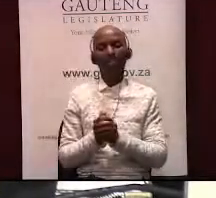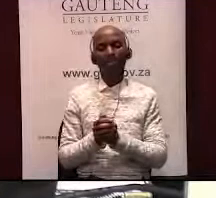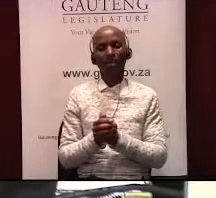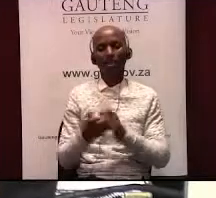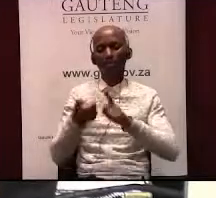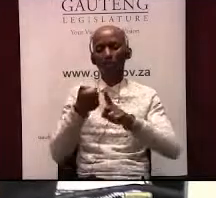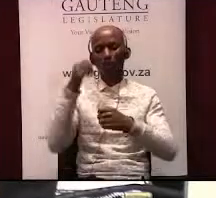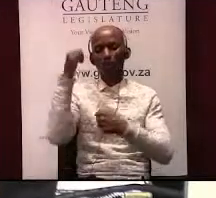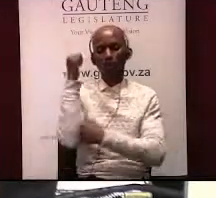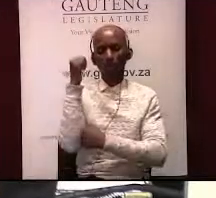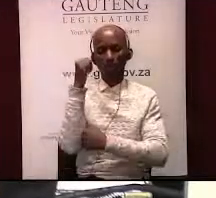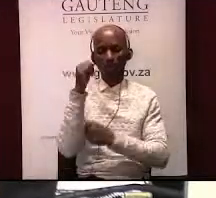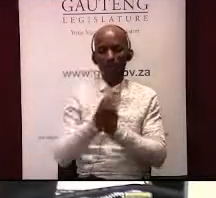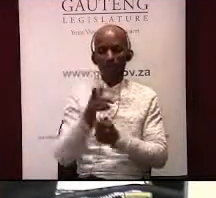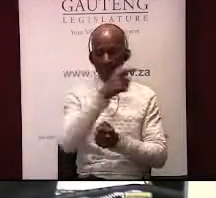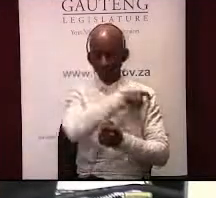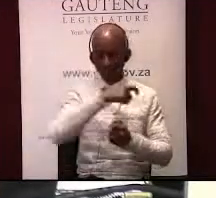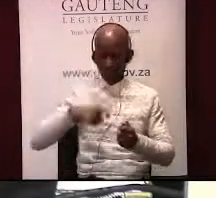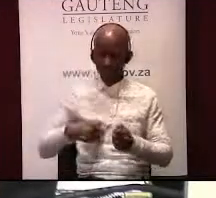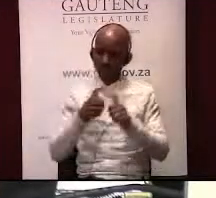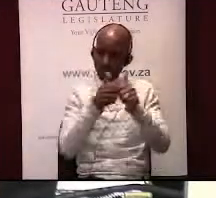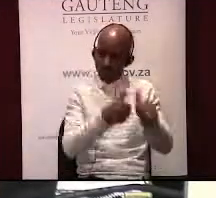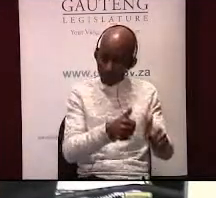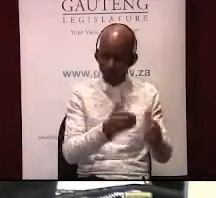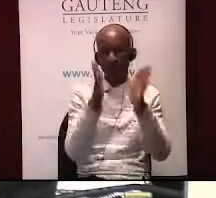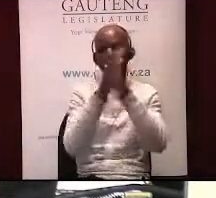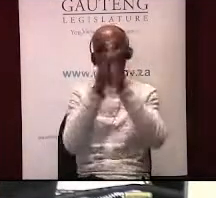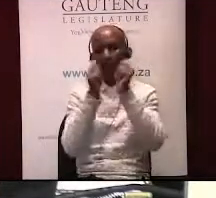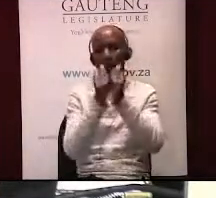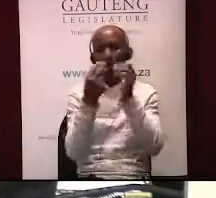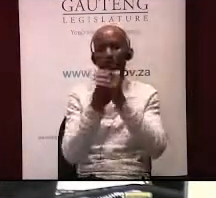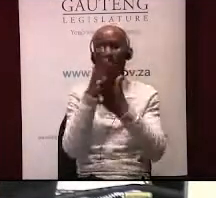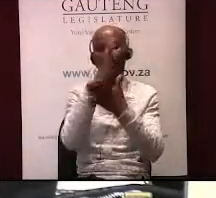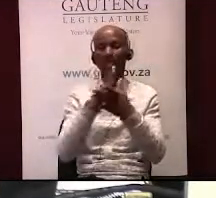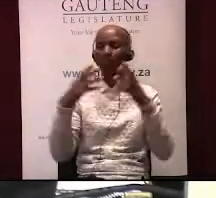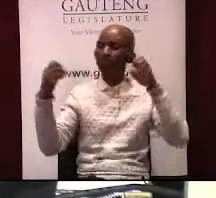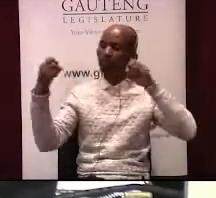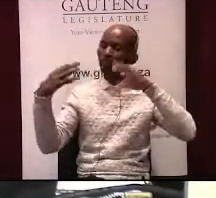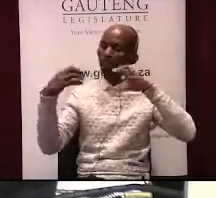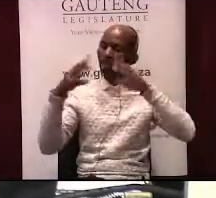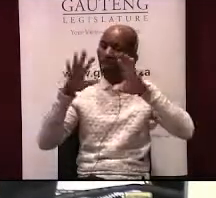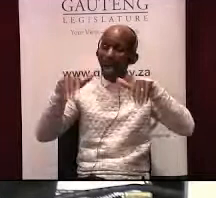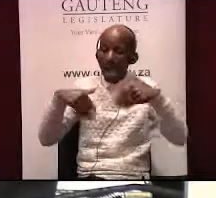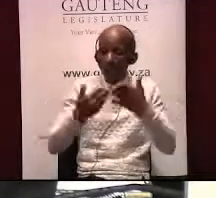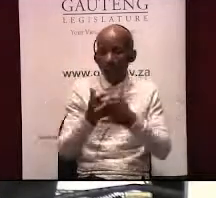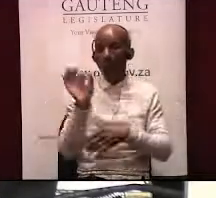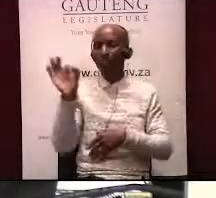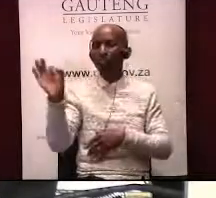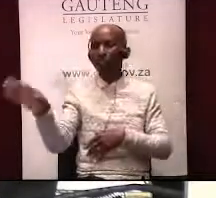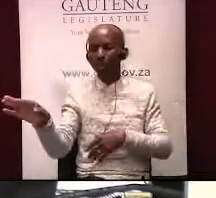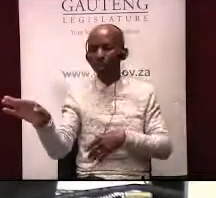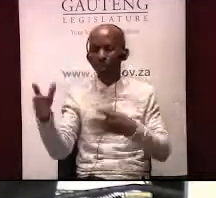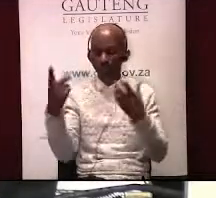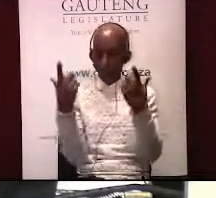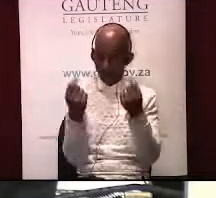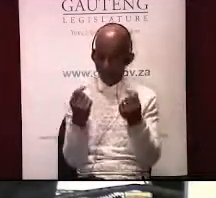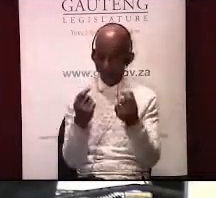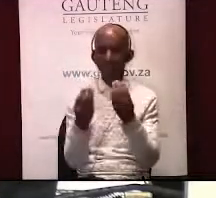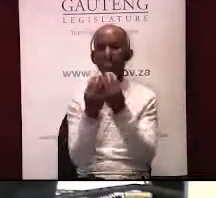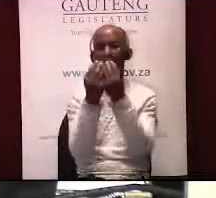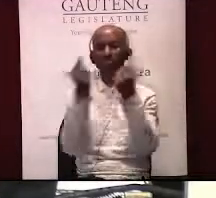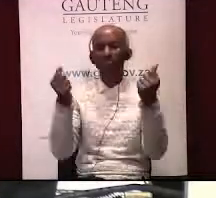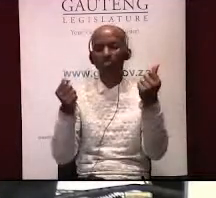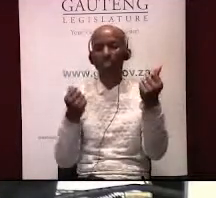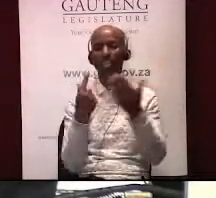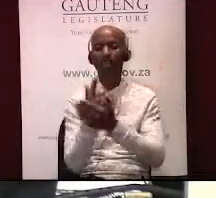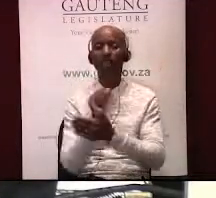of the President that there would be a follow-up summit with some feedback as to how far the resolutions have